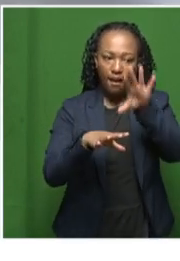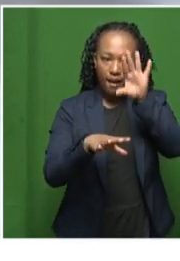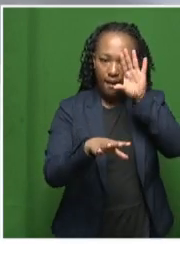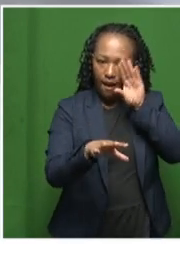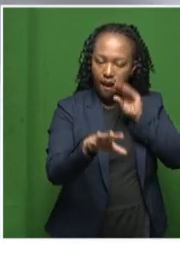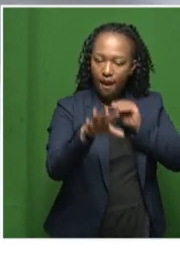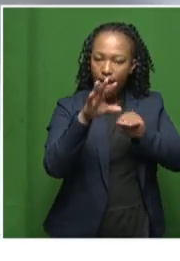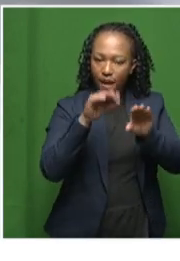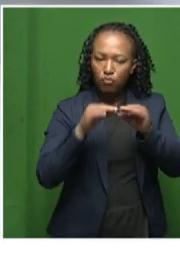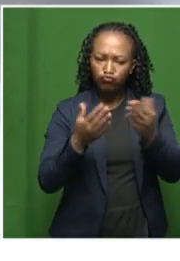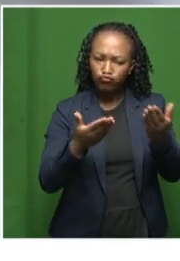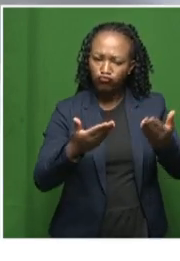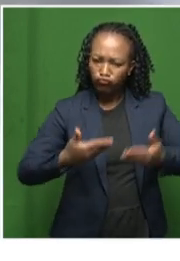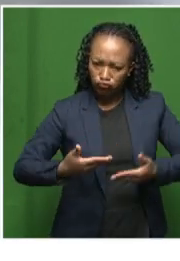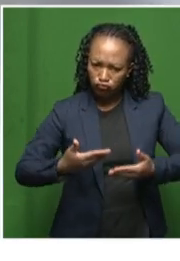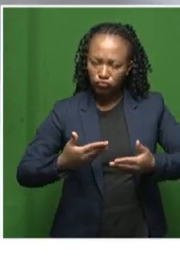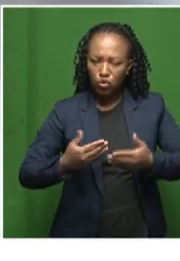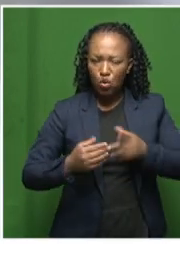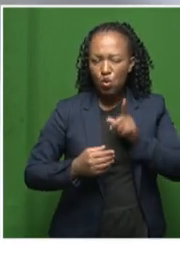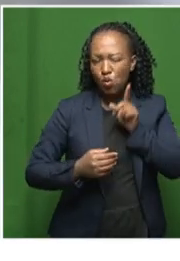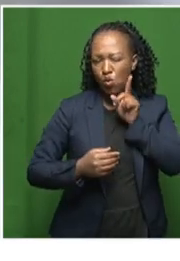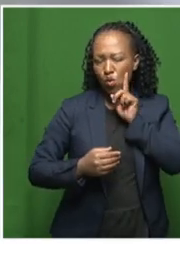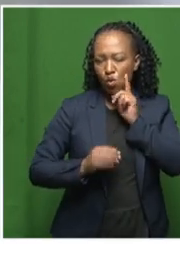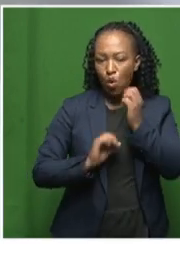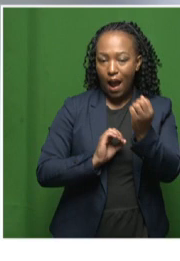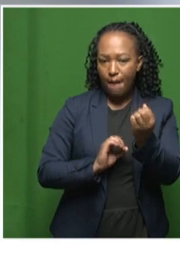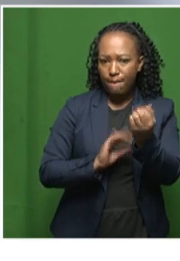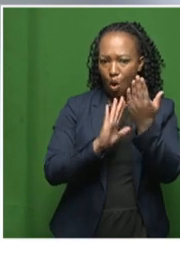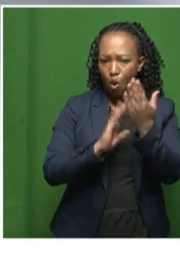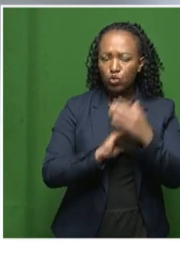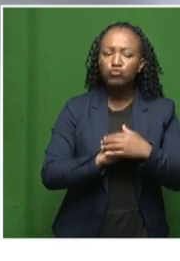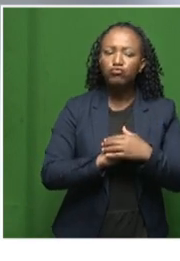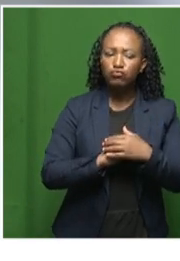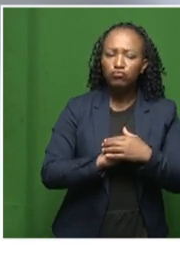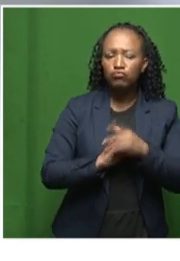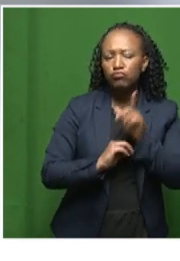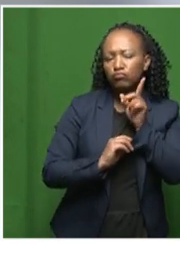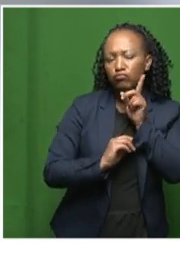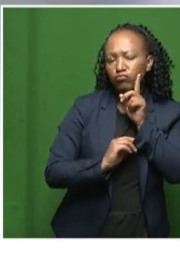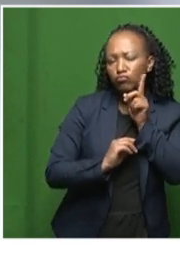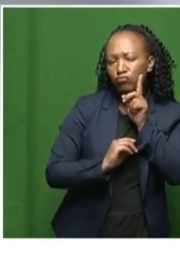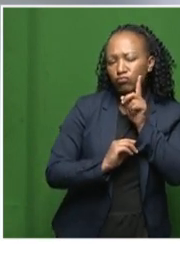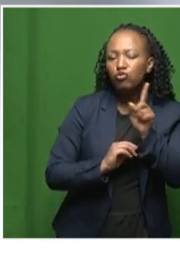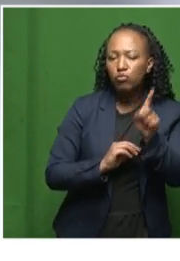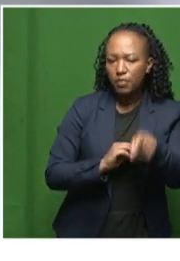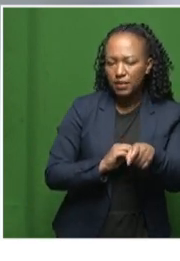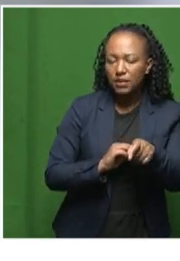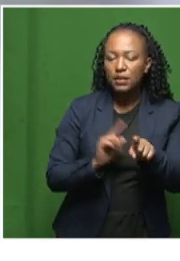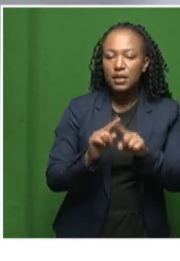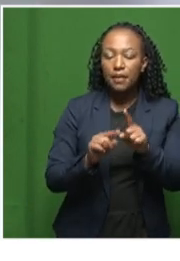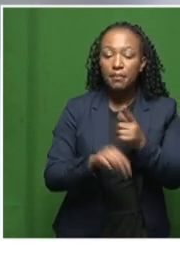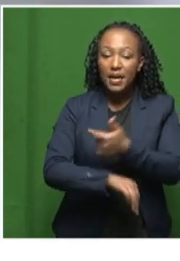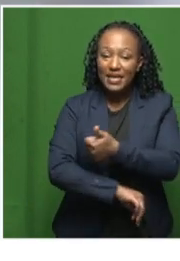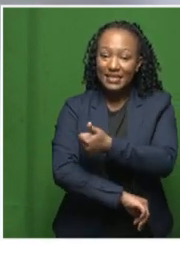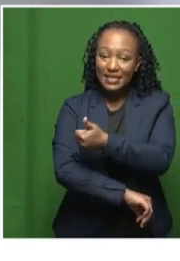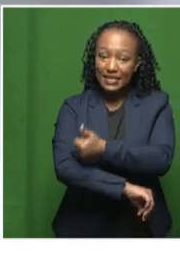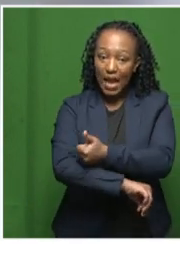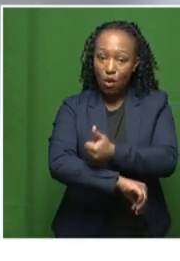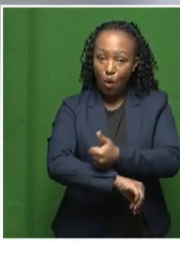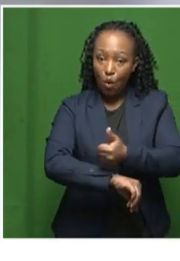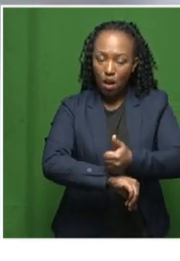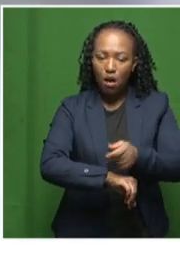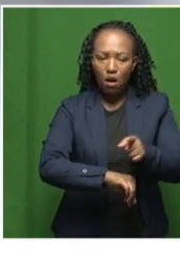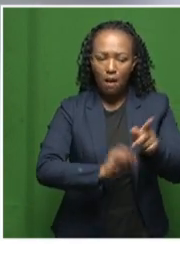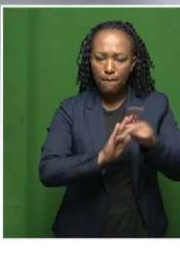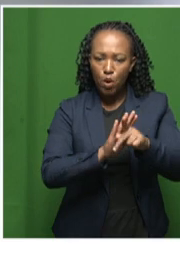new approaches and to get that support from the policy stakeholders so that you can